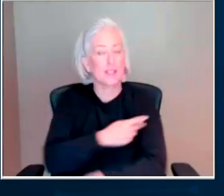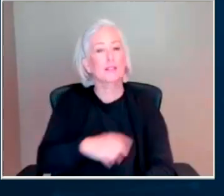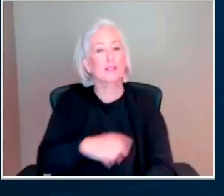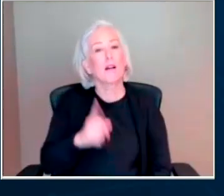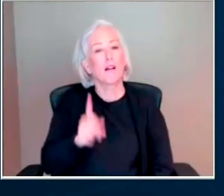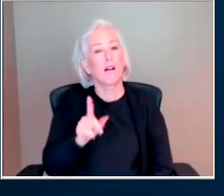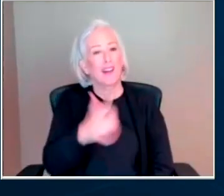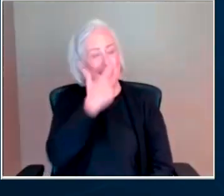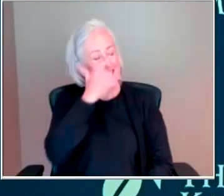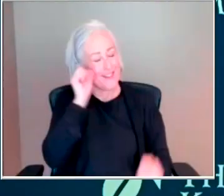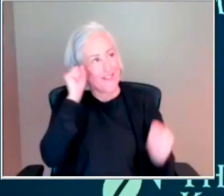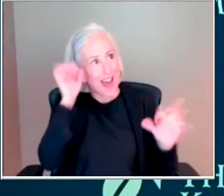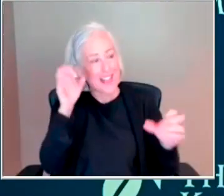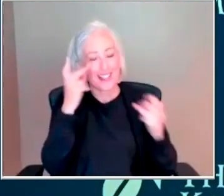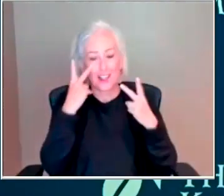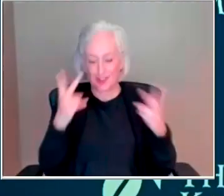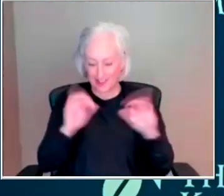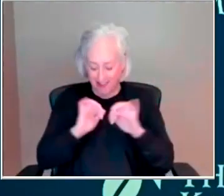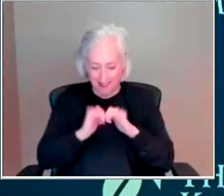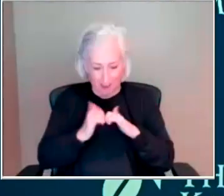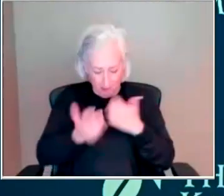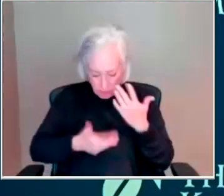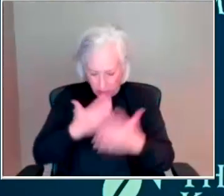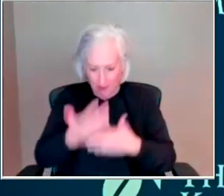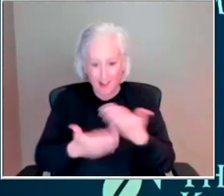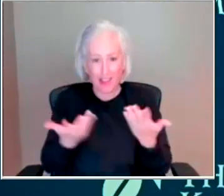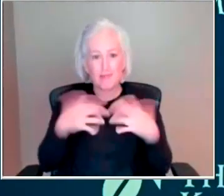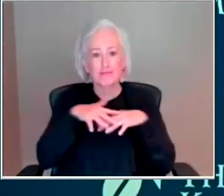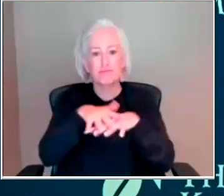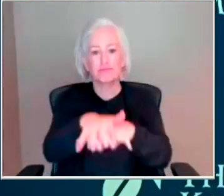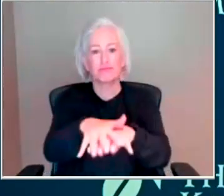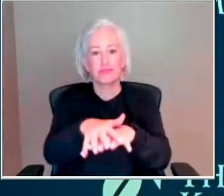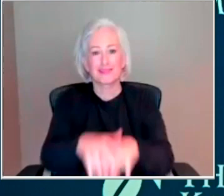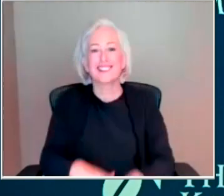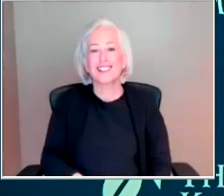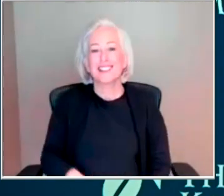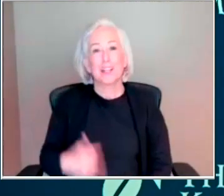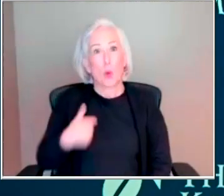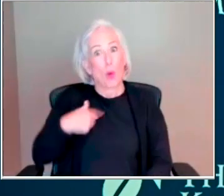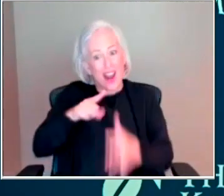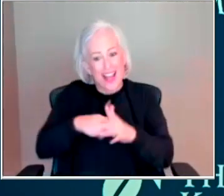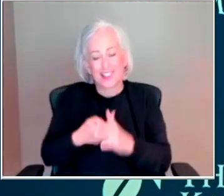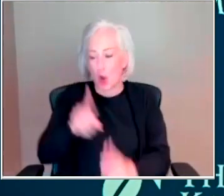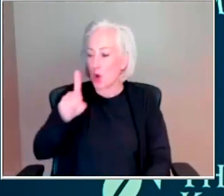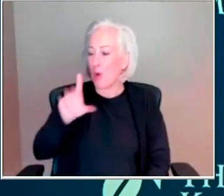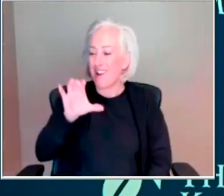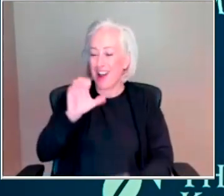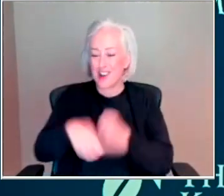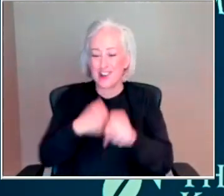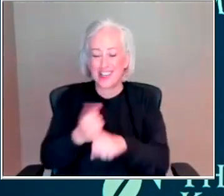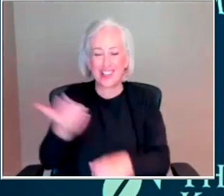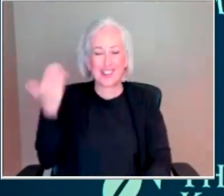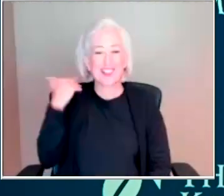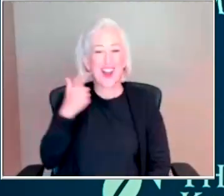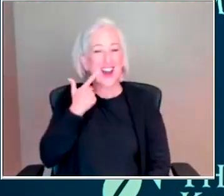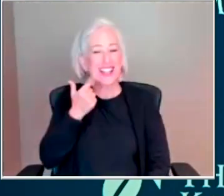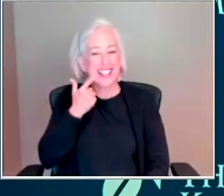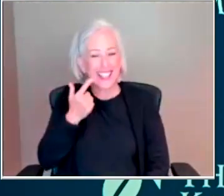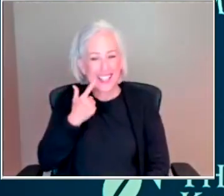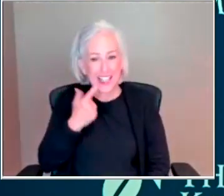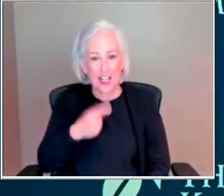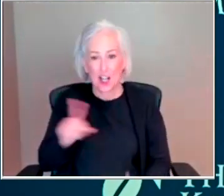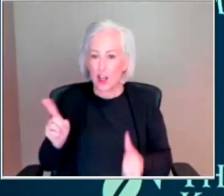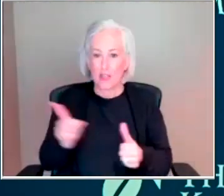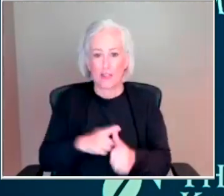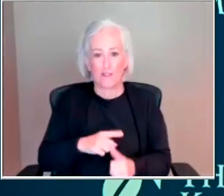no doubt. I mean, the first, 100 years ago when I started this, the first half dozen you go to put in, you go, there's no way this